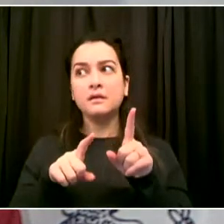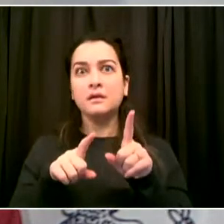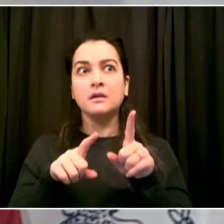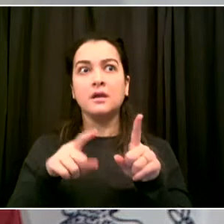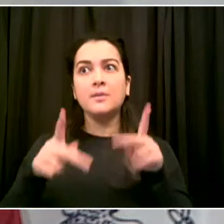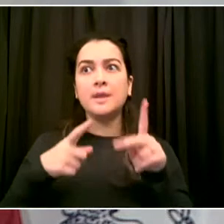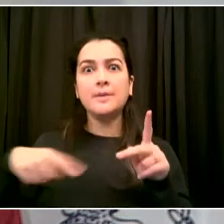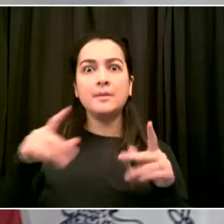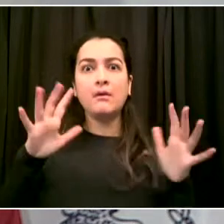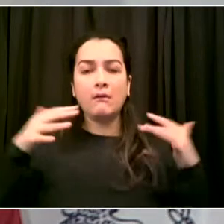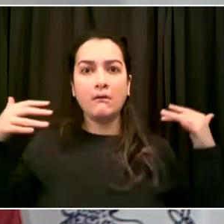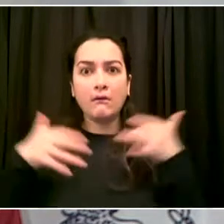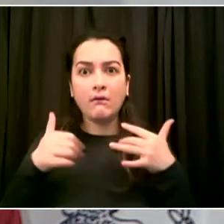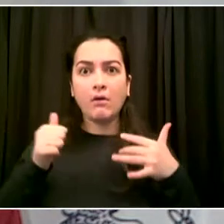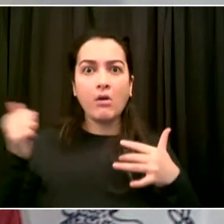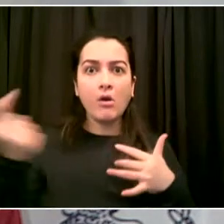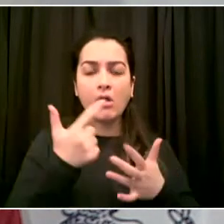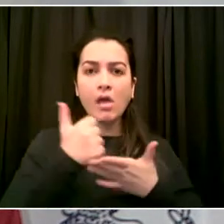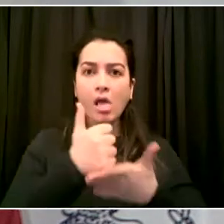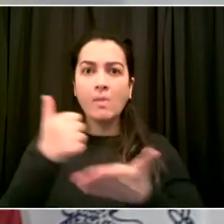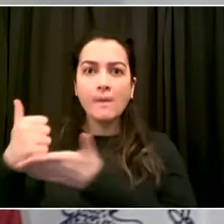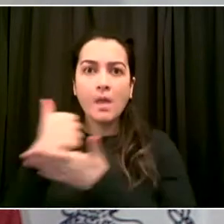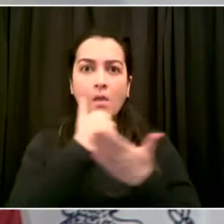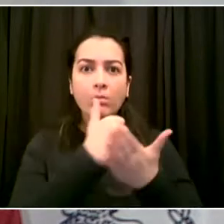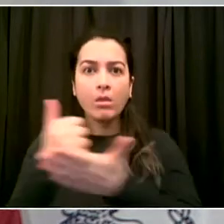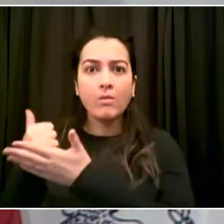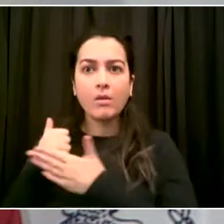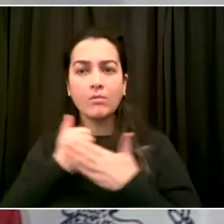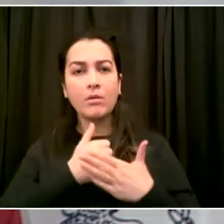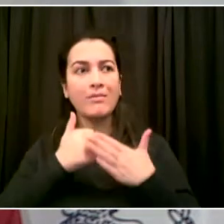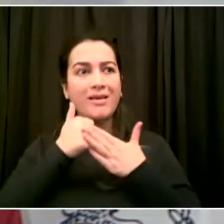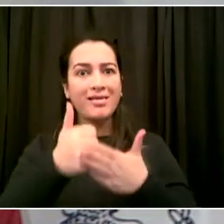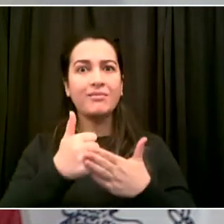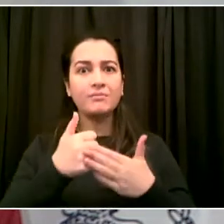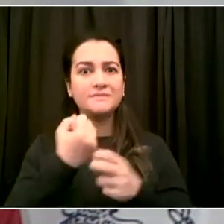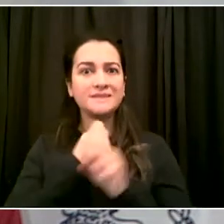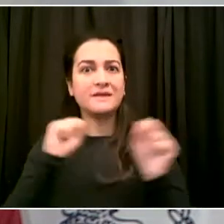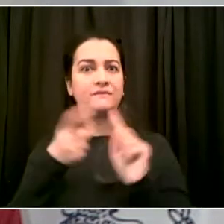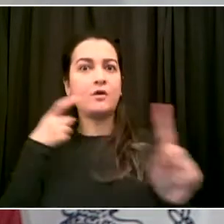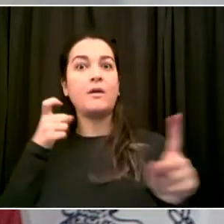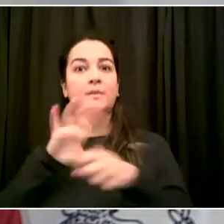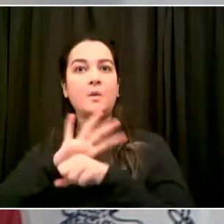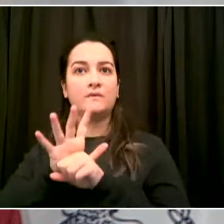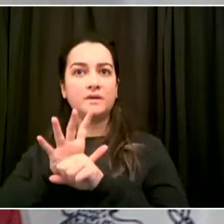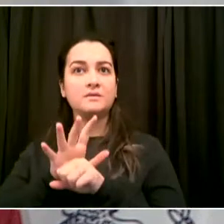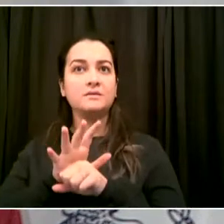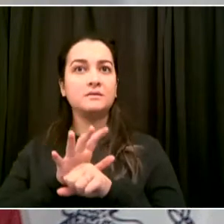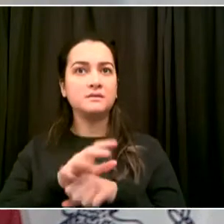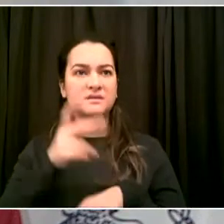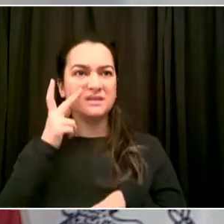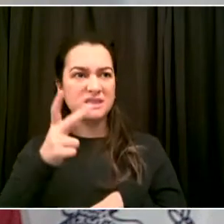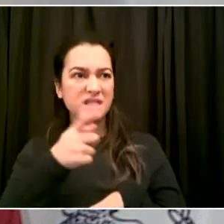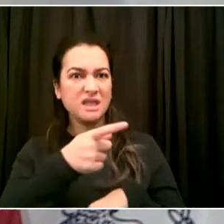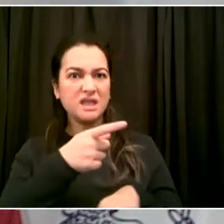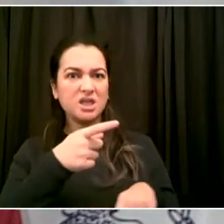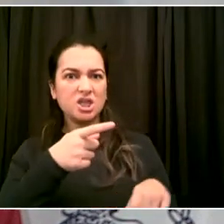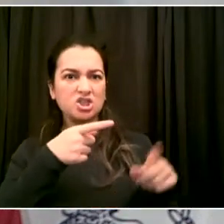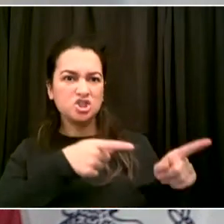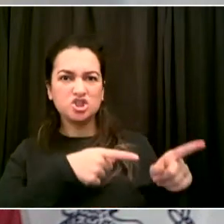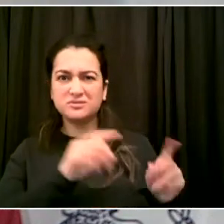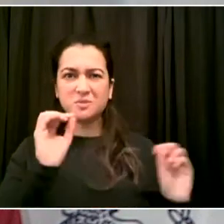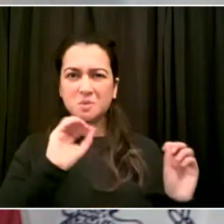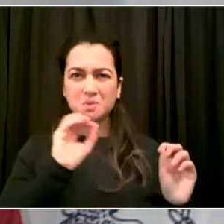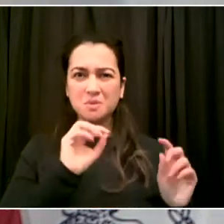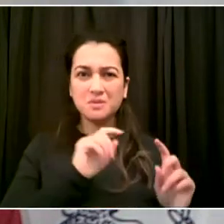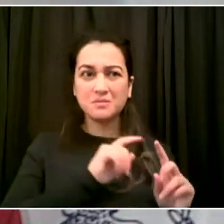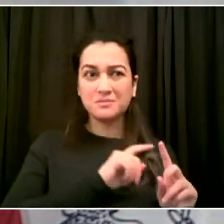allow hatred in the door. It's very sad, again, that so much of that hatred was emanating from Washington, D.C. But we're not going to let hatred in the door in New York